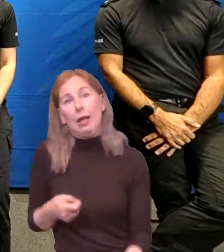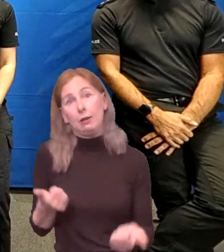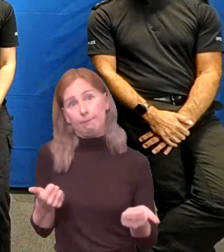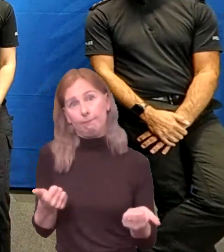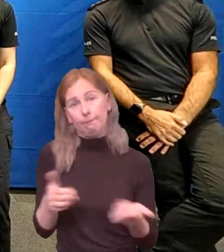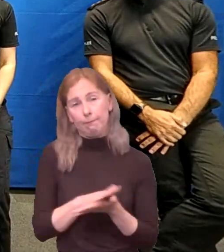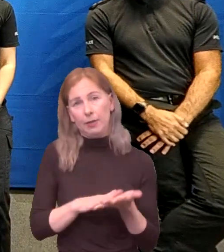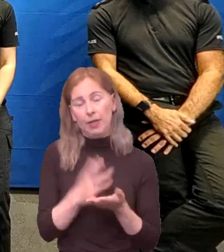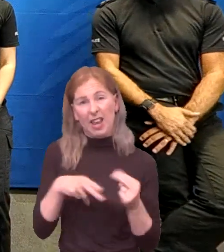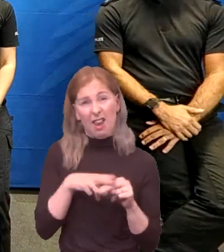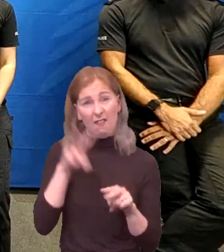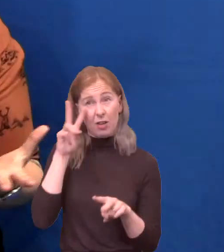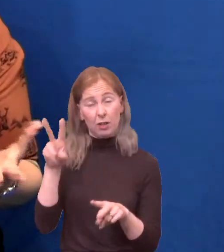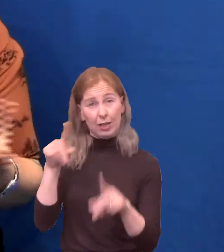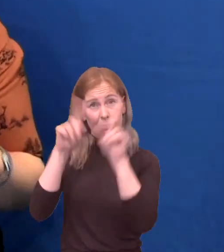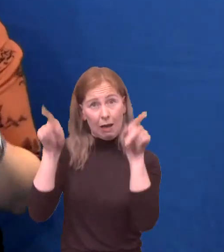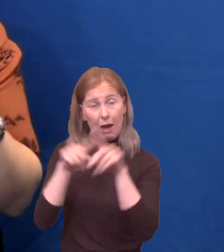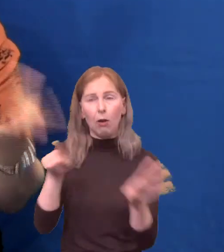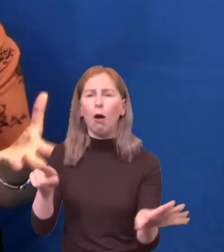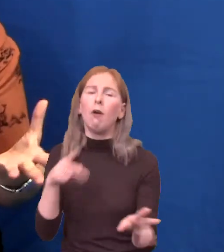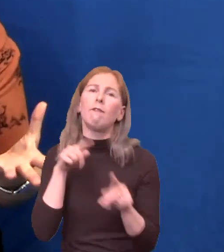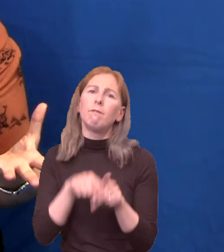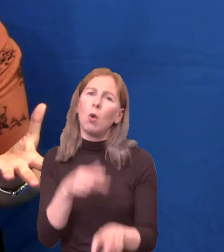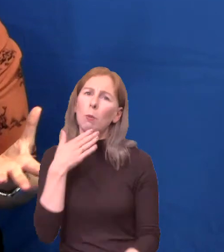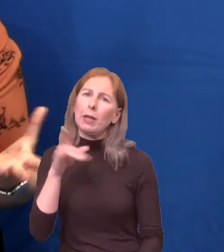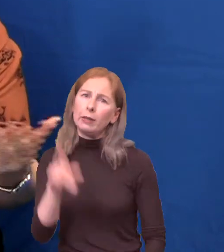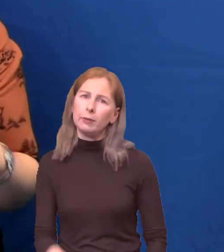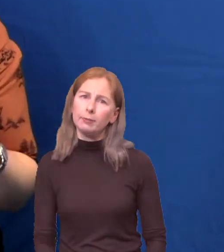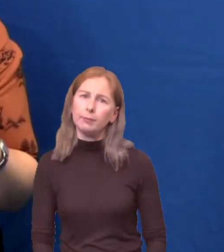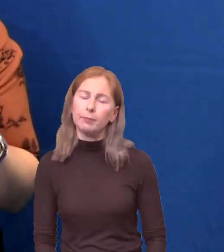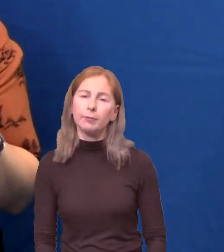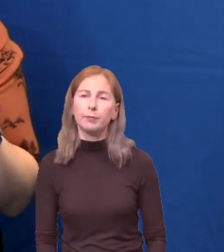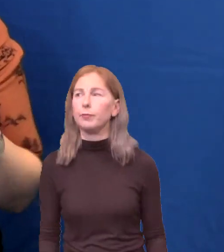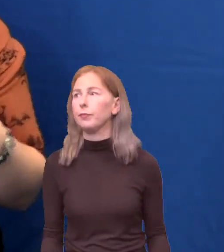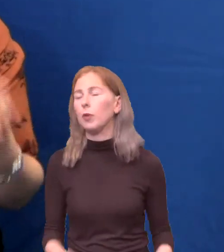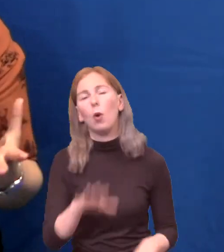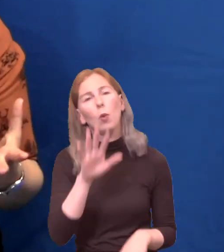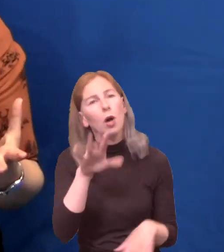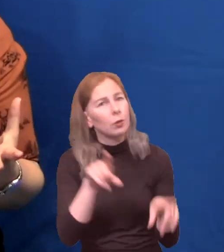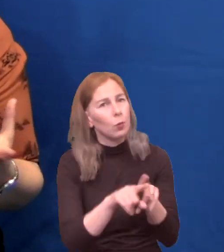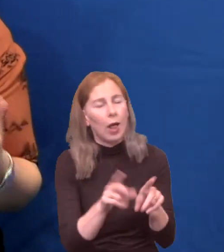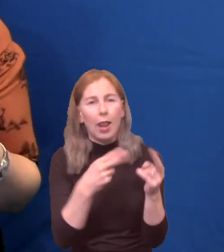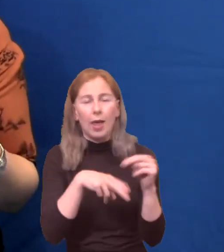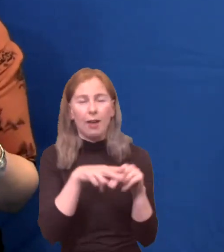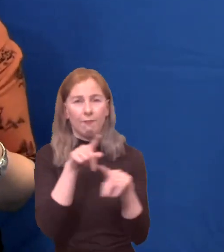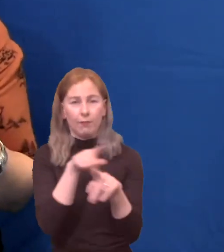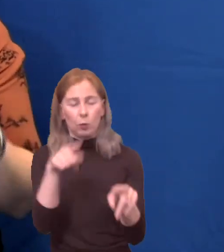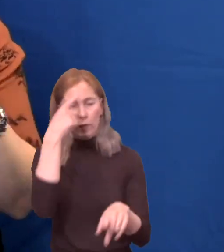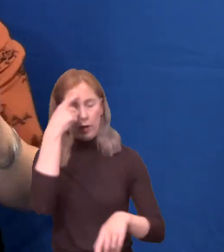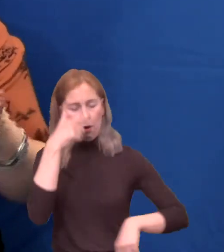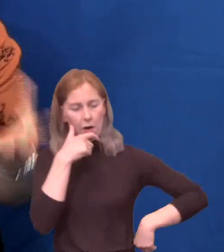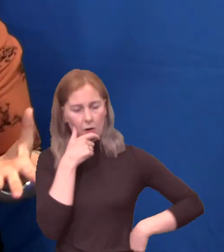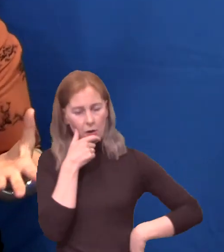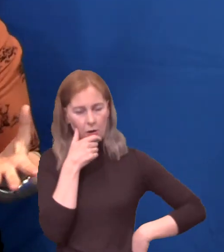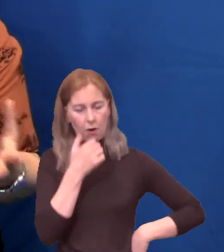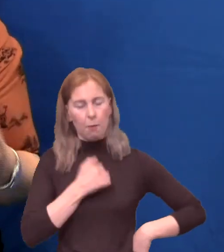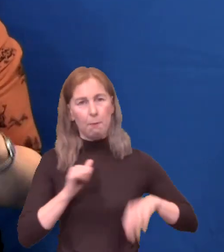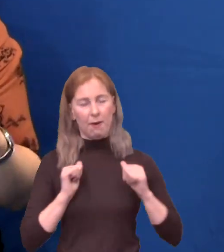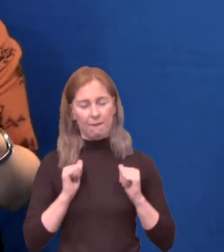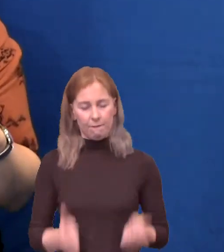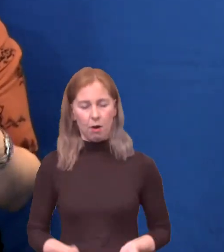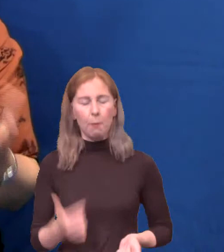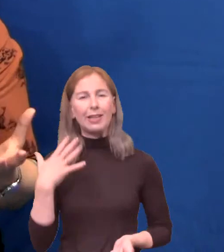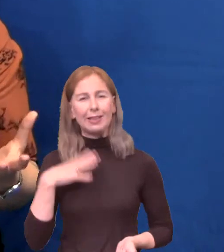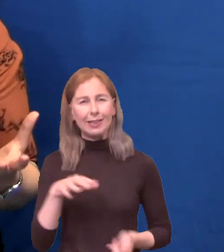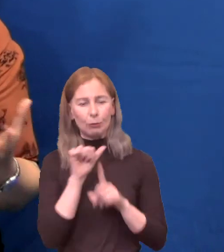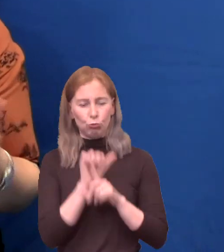And like I said, we are more than happy to have officers come out to speak to you about these measures, because we're aware that in some instances the deck is slightly stacked against you. For